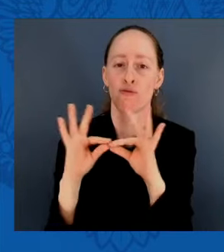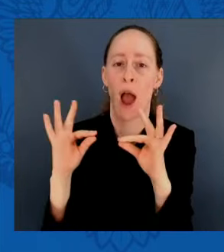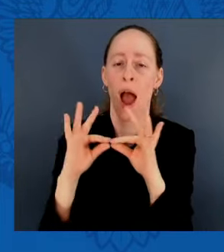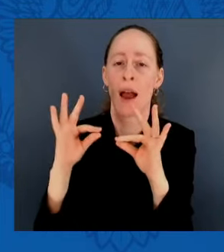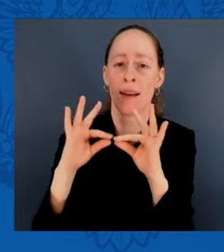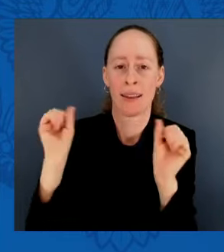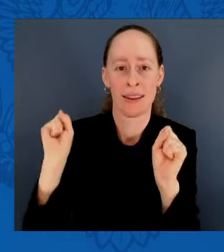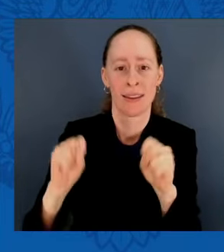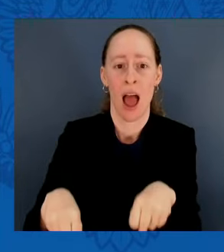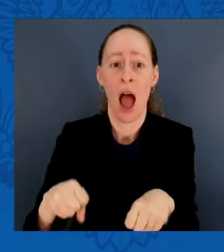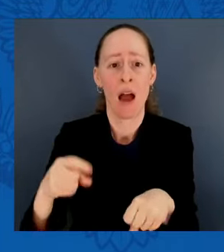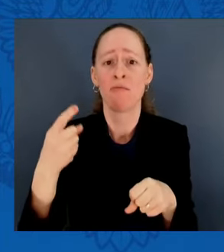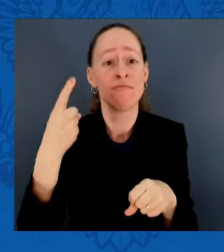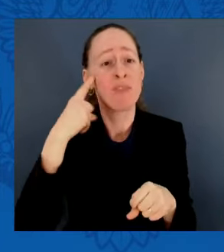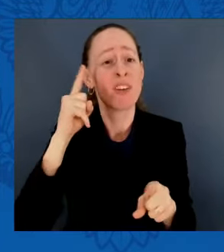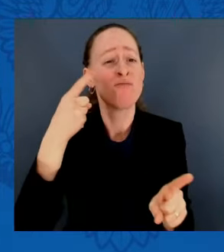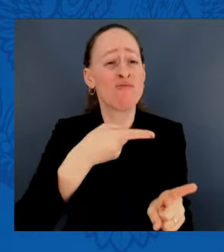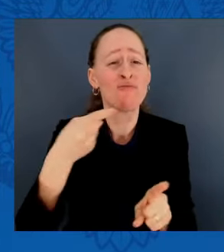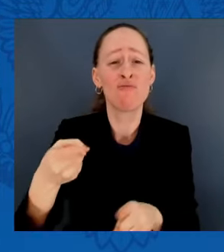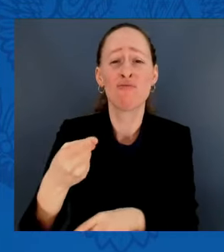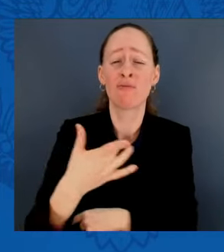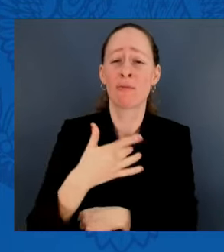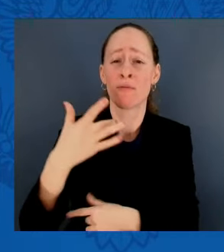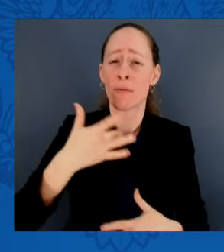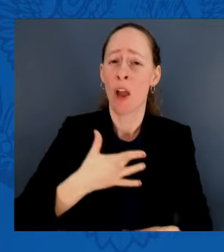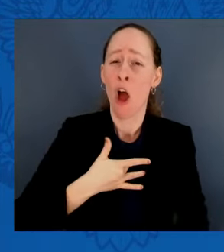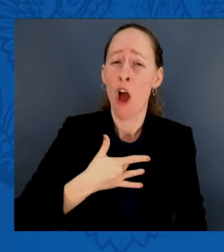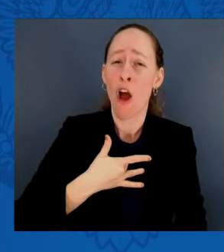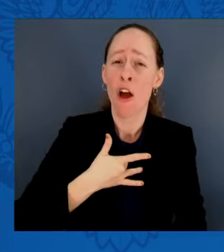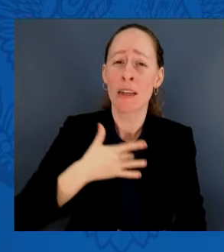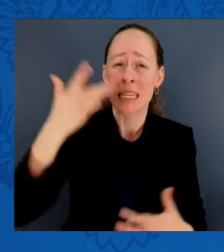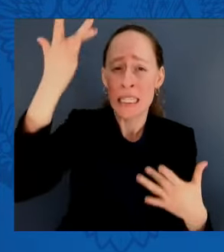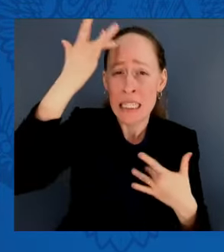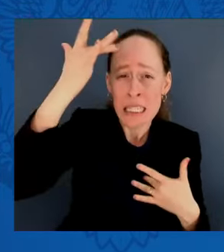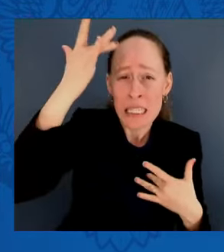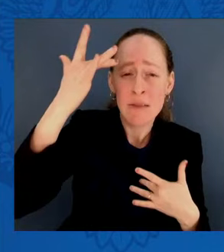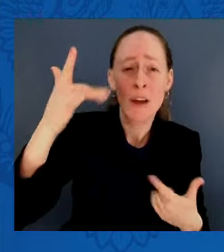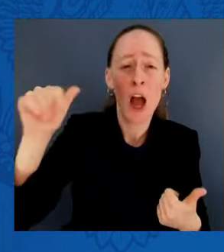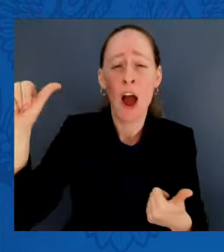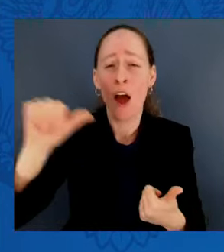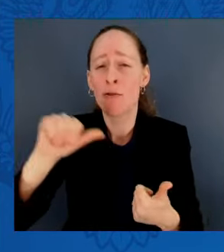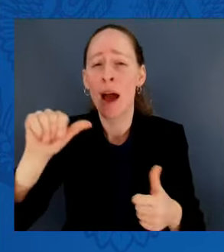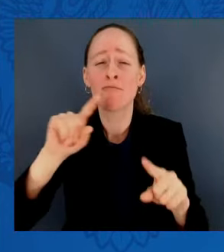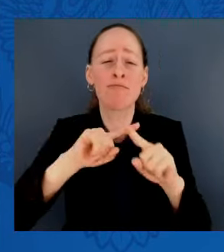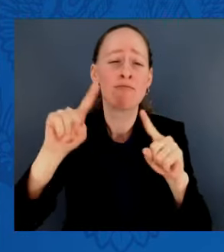further and give Medicare the power to negotiate lower prices for 500 different drugs over the next decade.